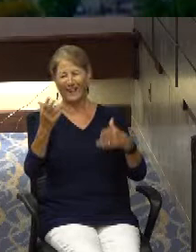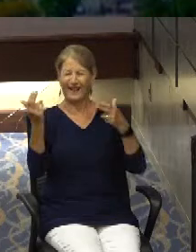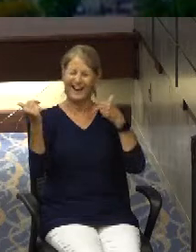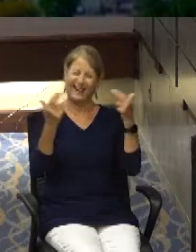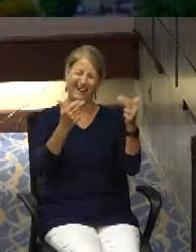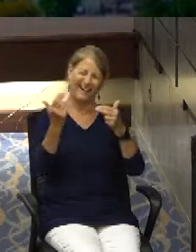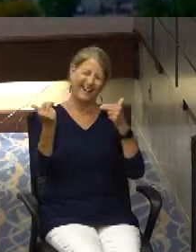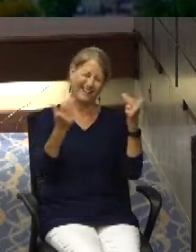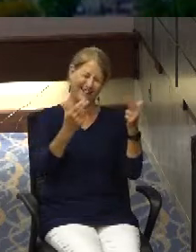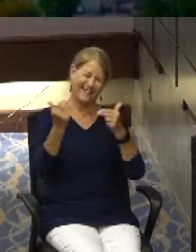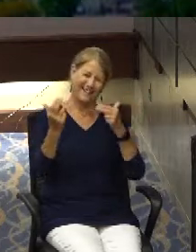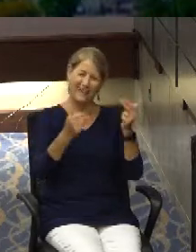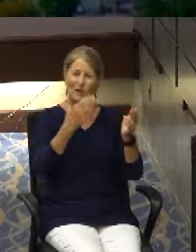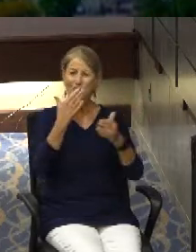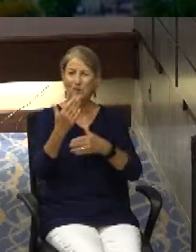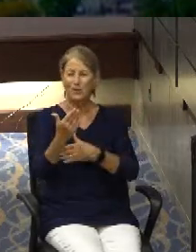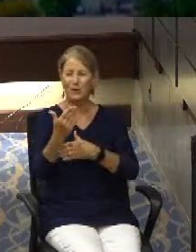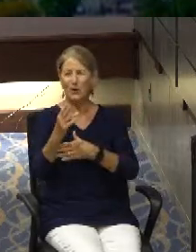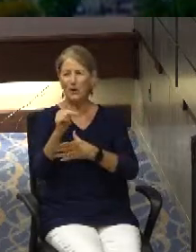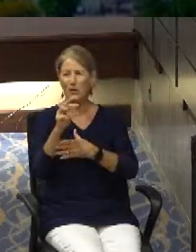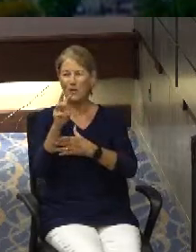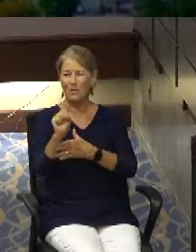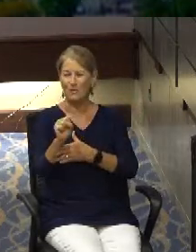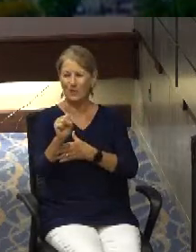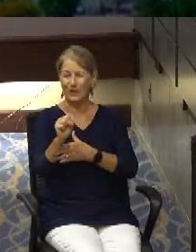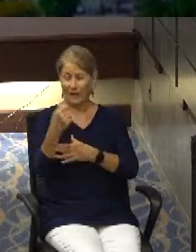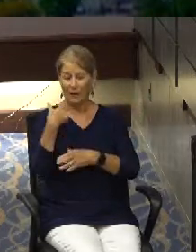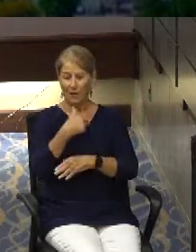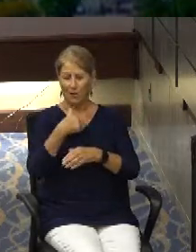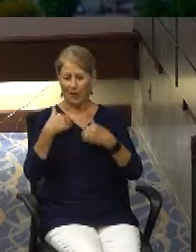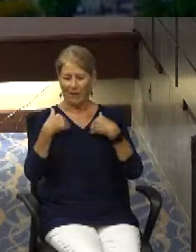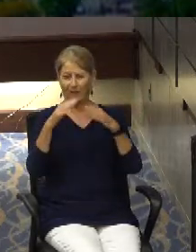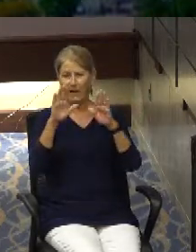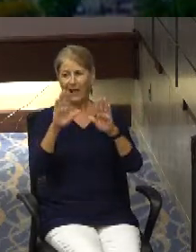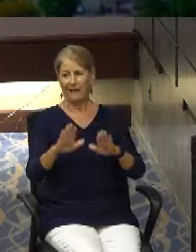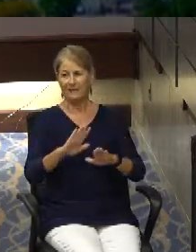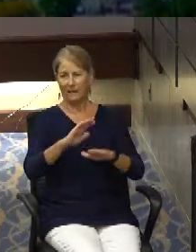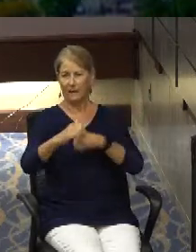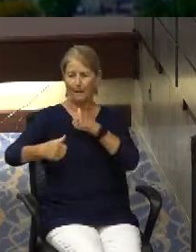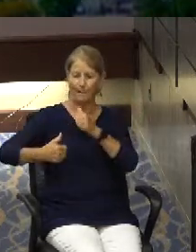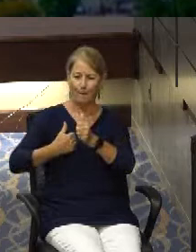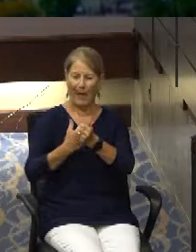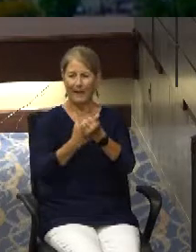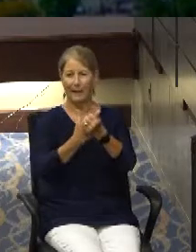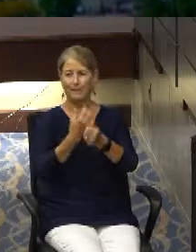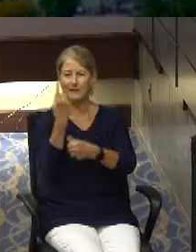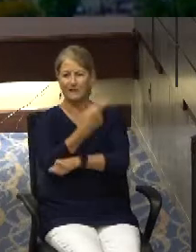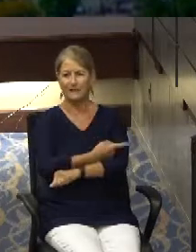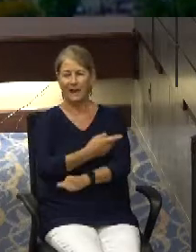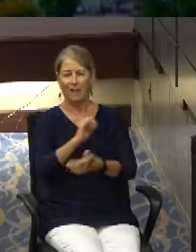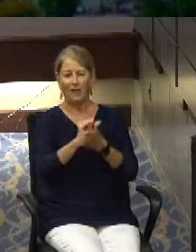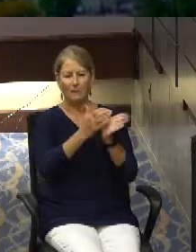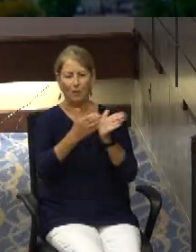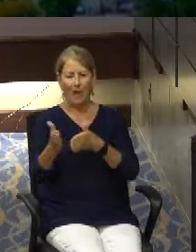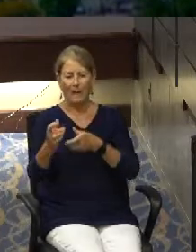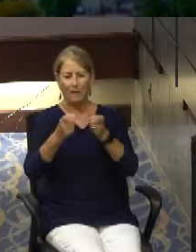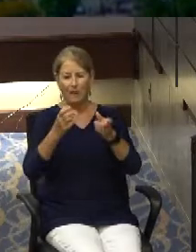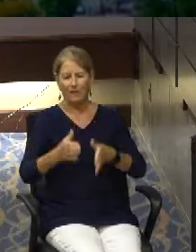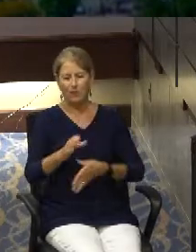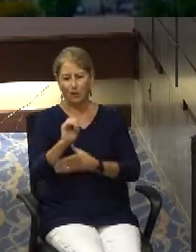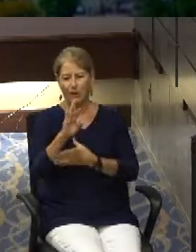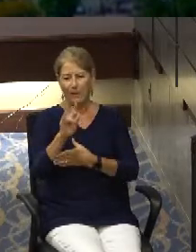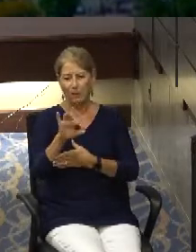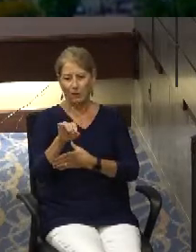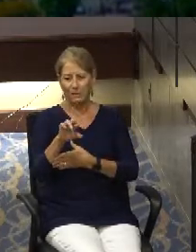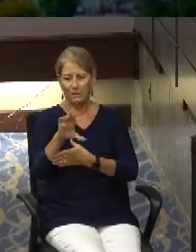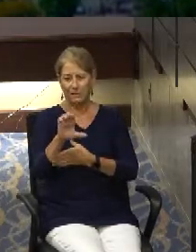So the good news, though, is that we've got an excellent backup here today, and that's our Planning Manager, Beatrice Wharton. She'll